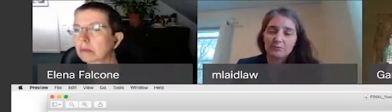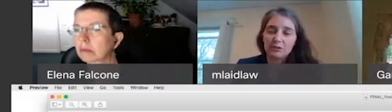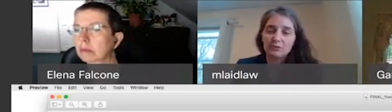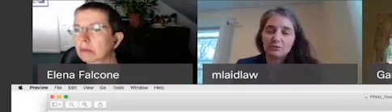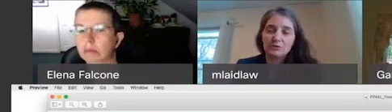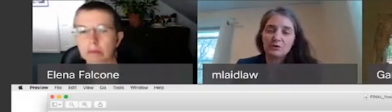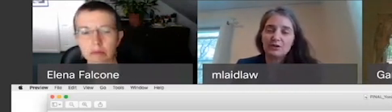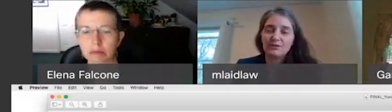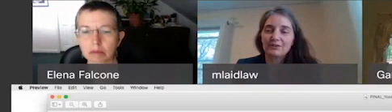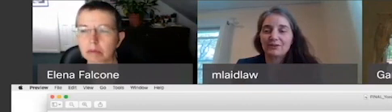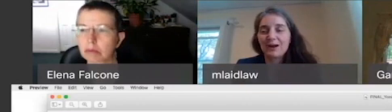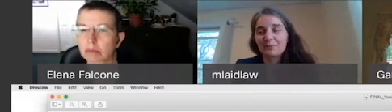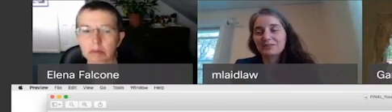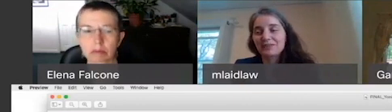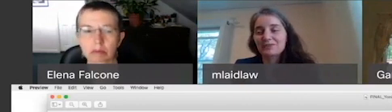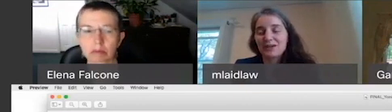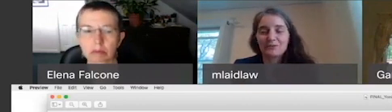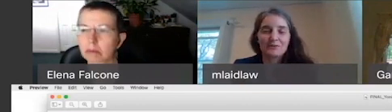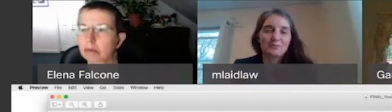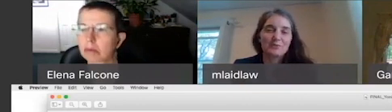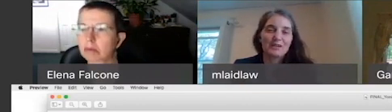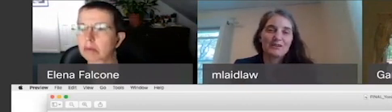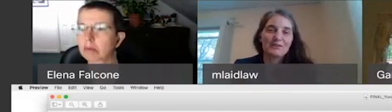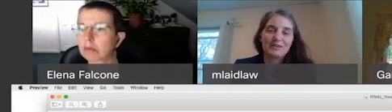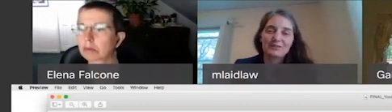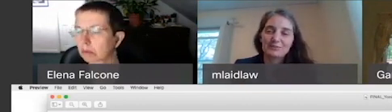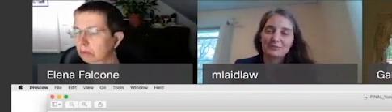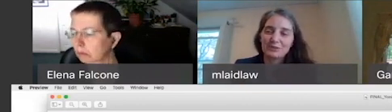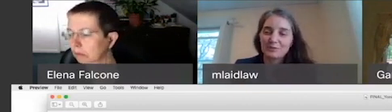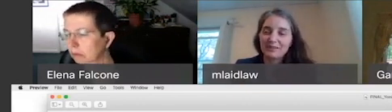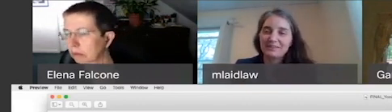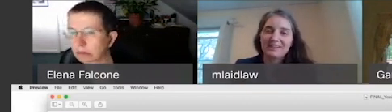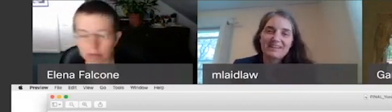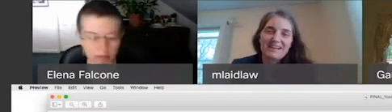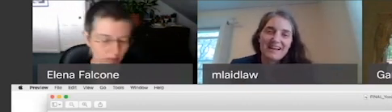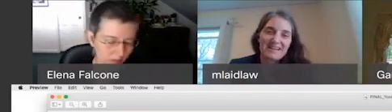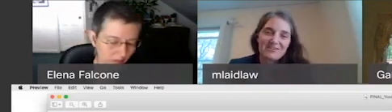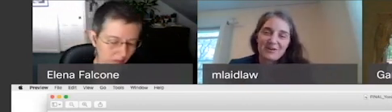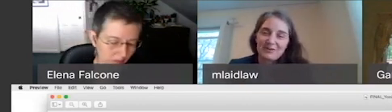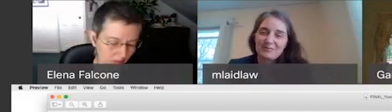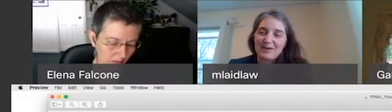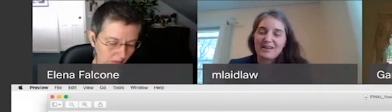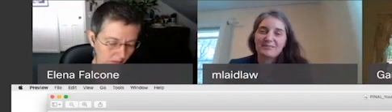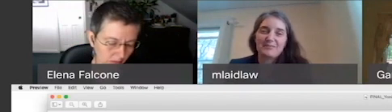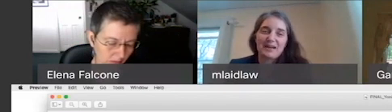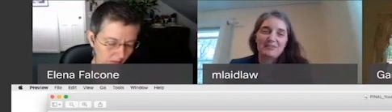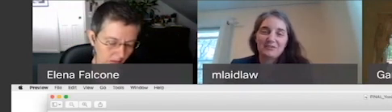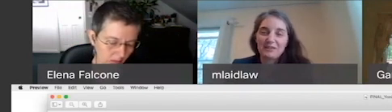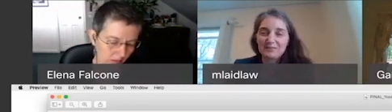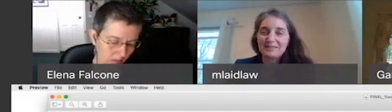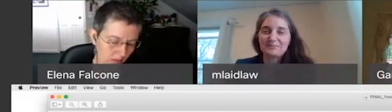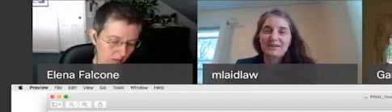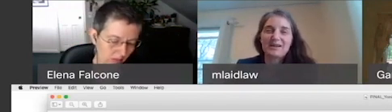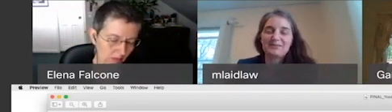can be used for. There are commentators out there on the radio like Susie Orman. I call her my